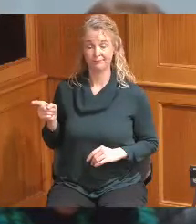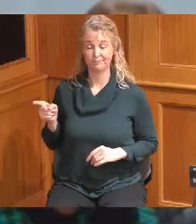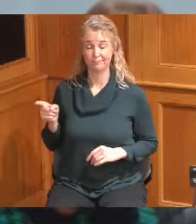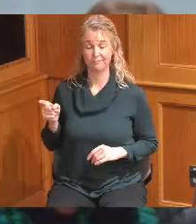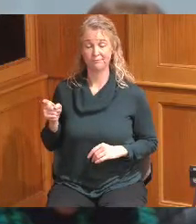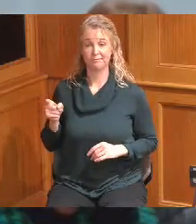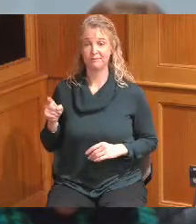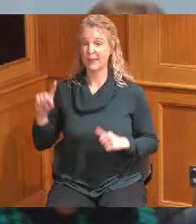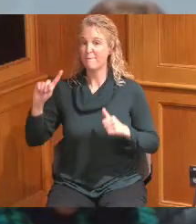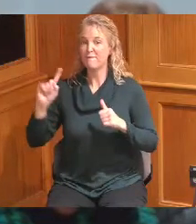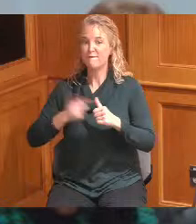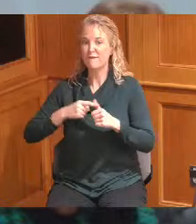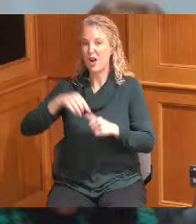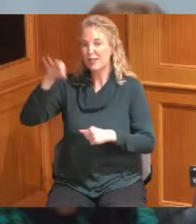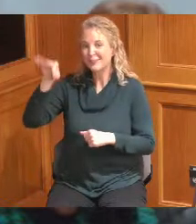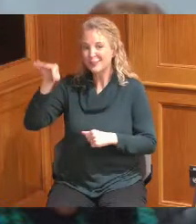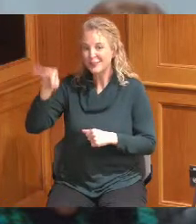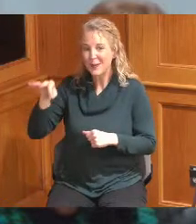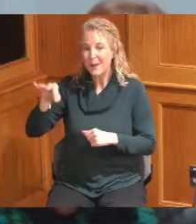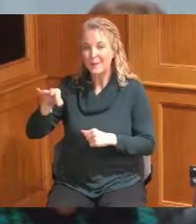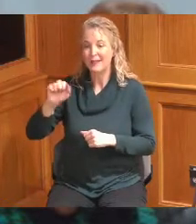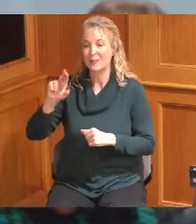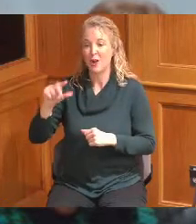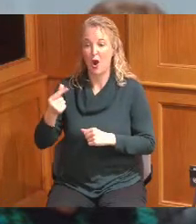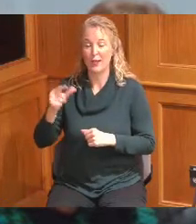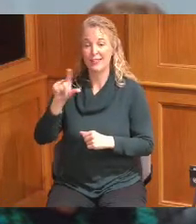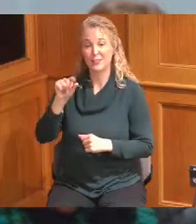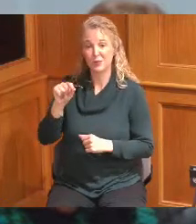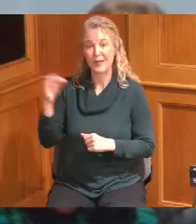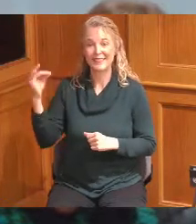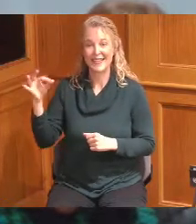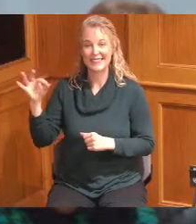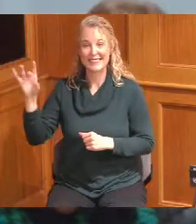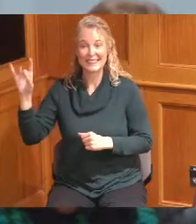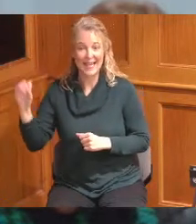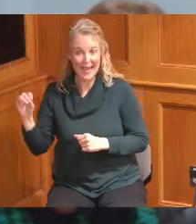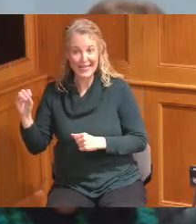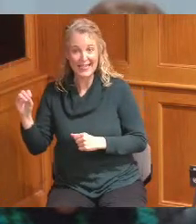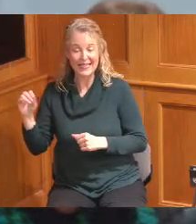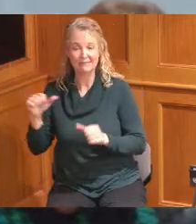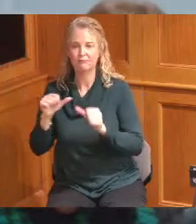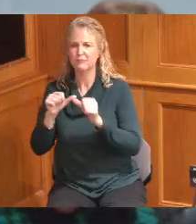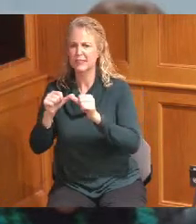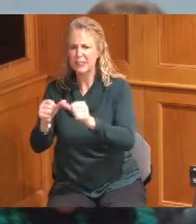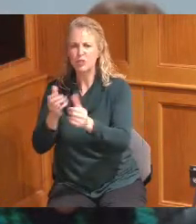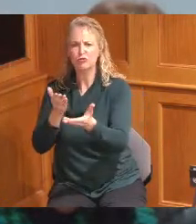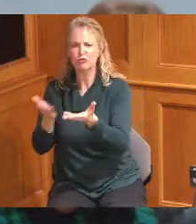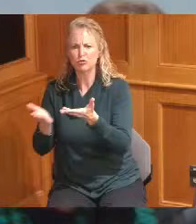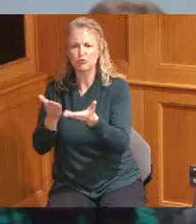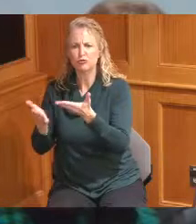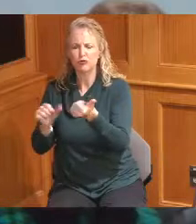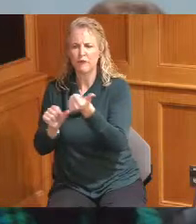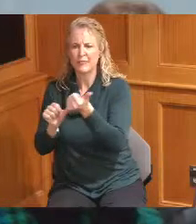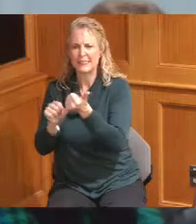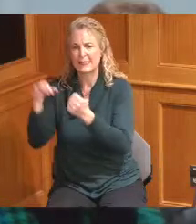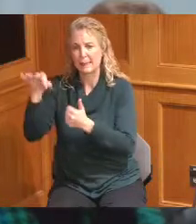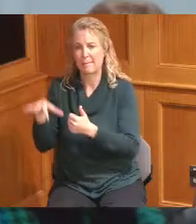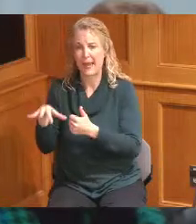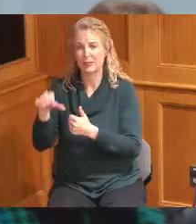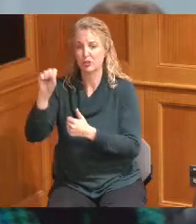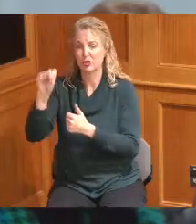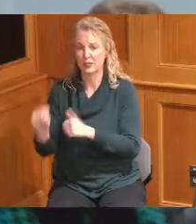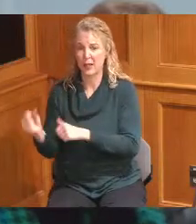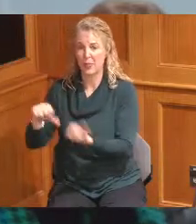Jones delivered his first sermon on August 20th, 1980, and faithfully served as assistant pastor at